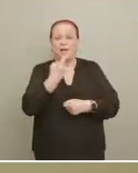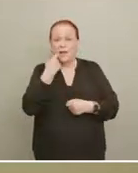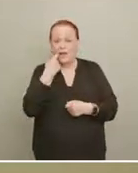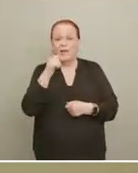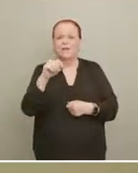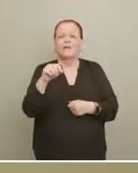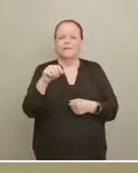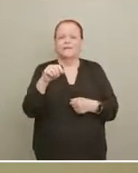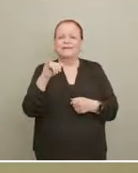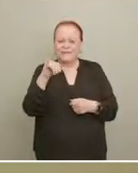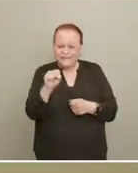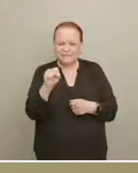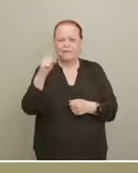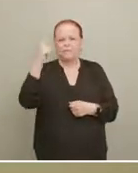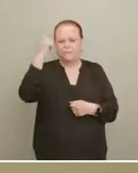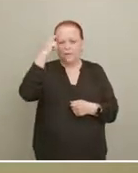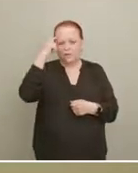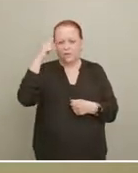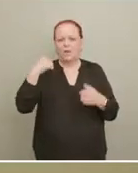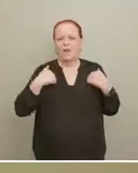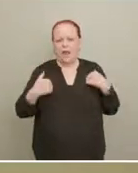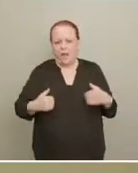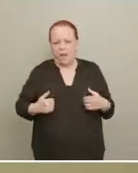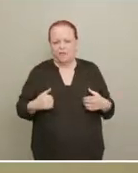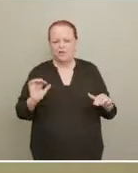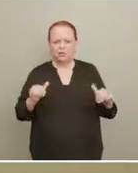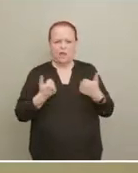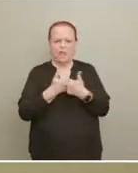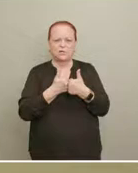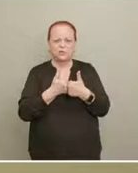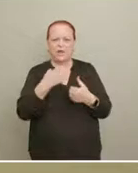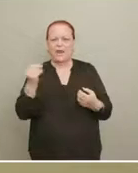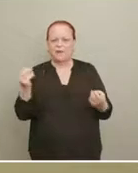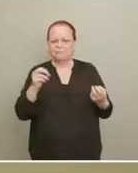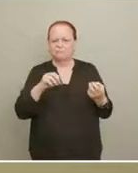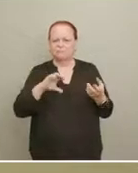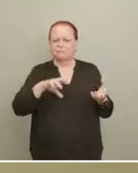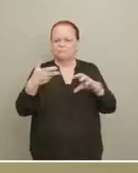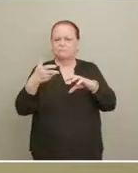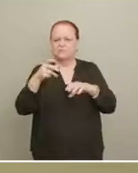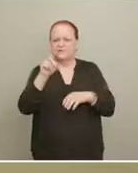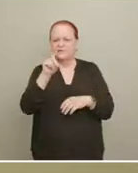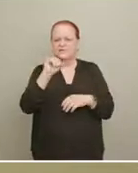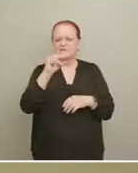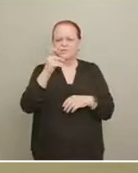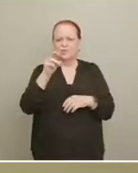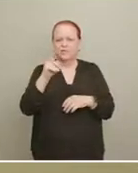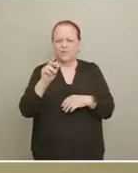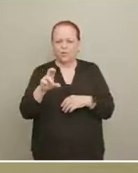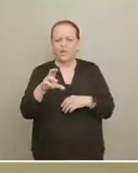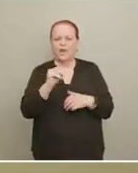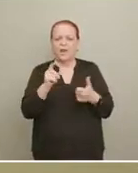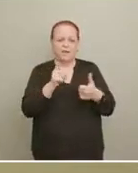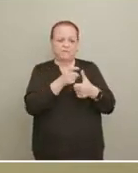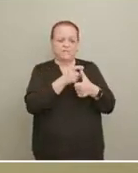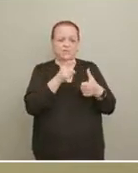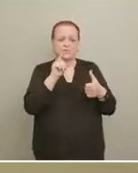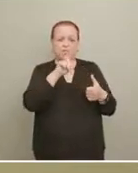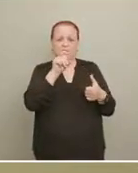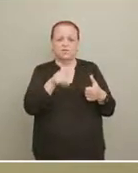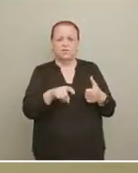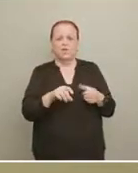a mental health challenge and a mental health disorder, for sure. And to answer your first question, no, nobody needs